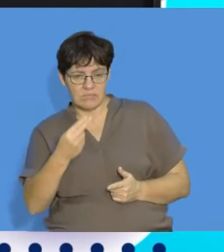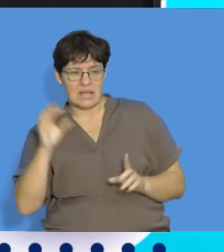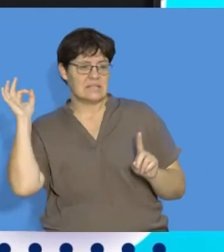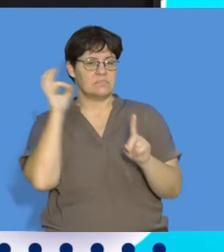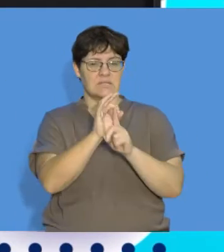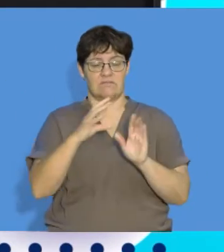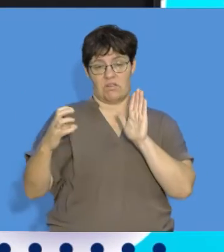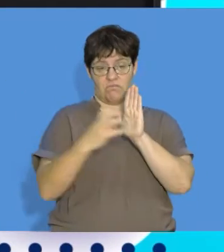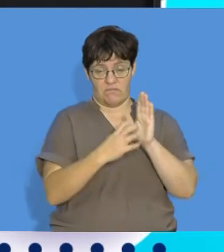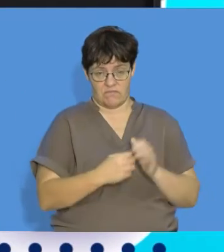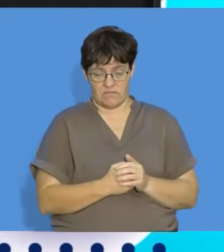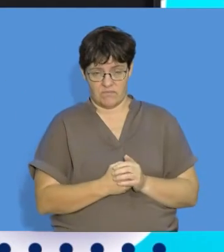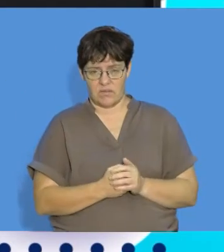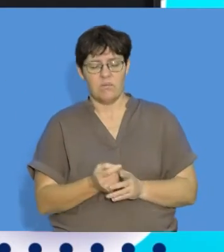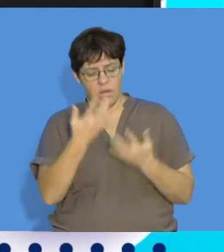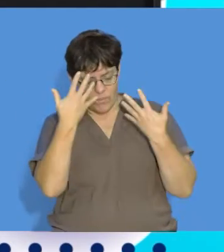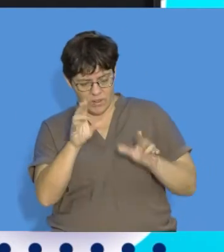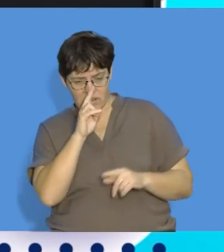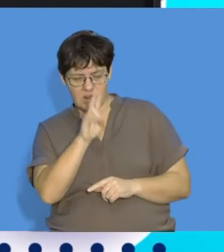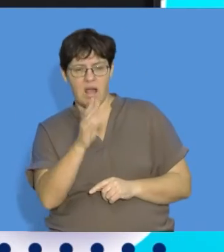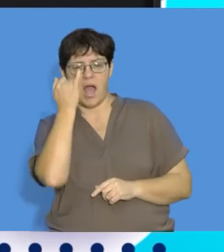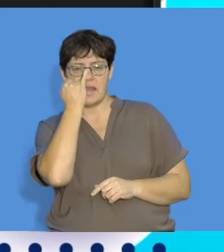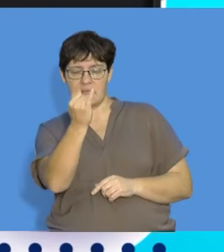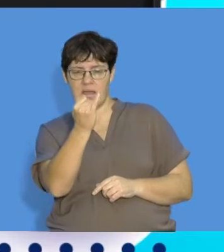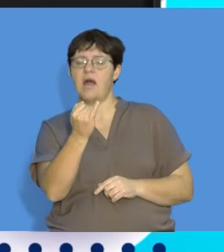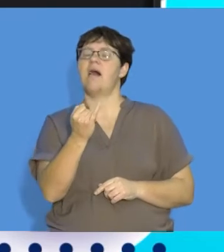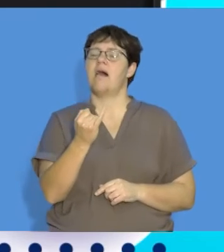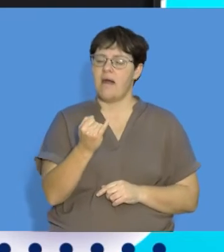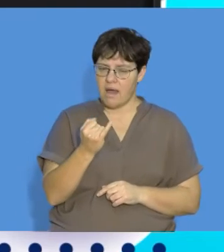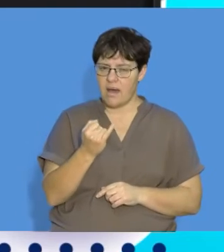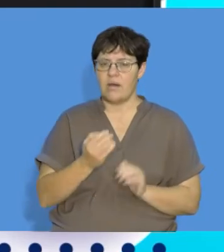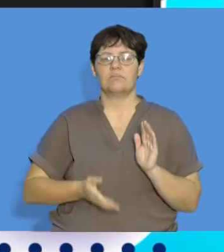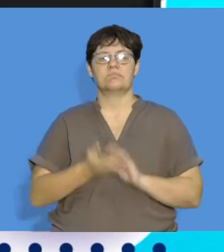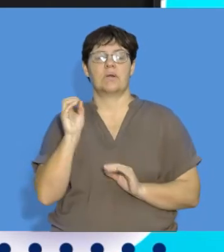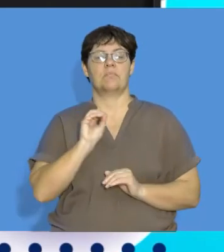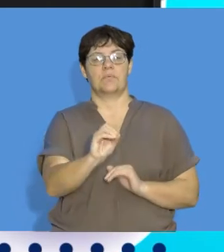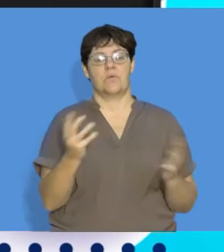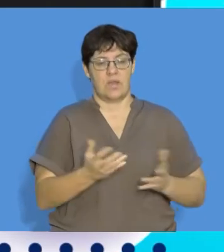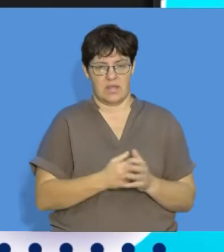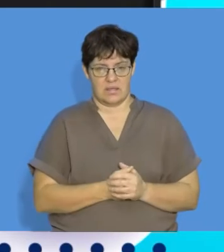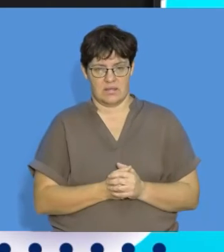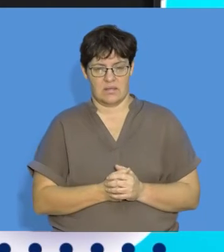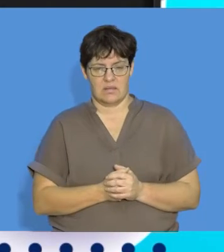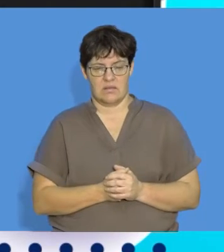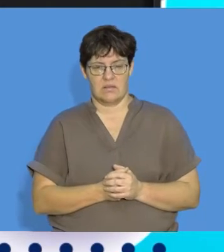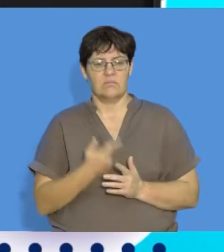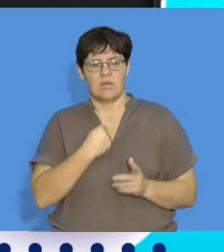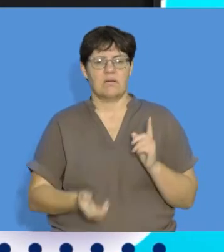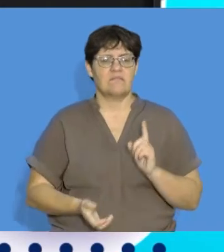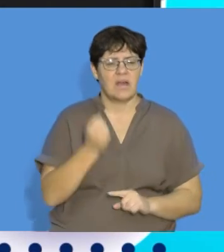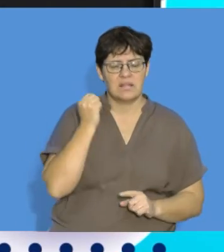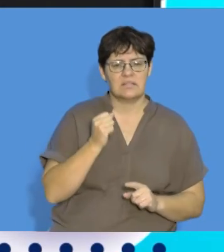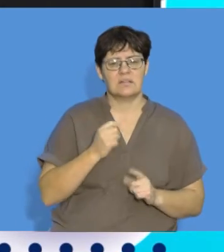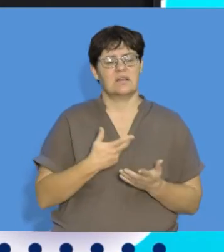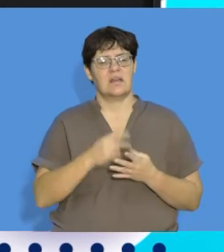can already have an idea of where it is going to be placed without you finding the table of values first or